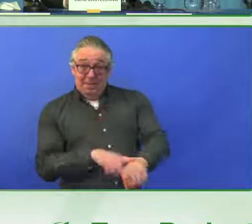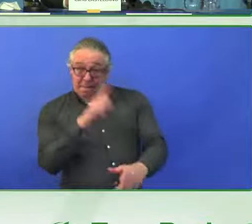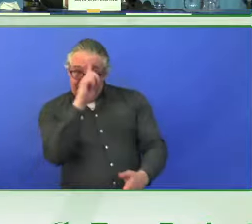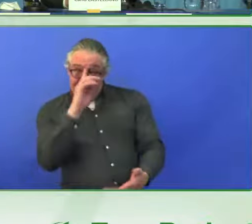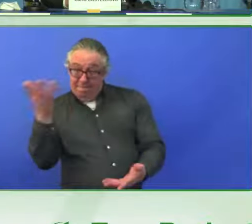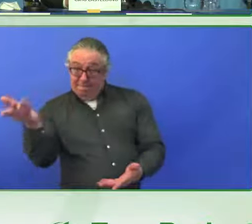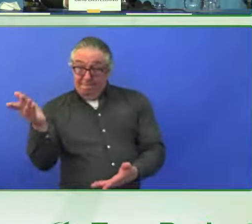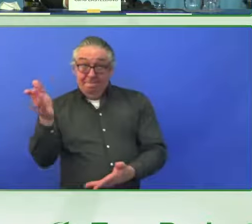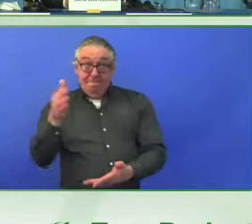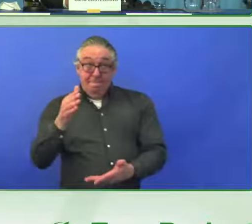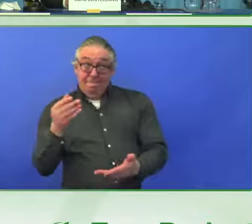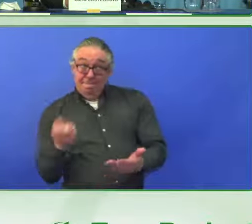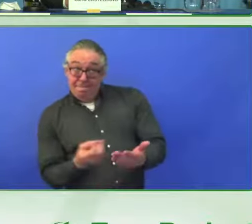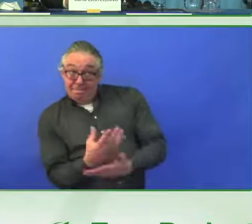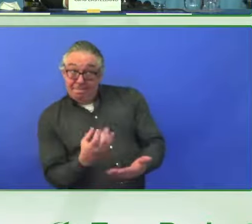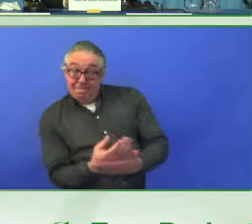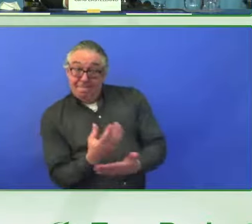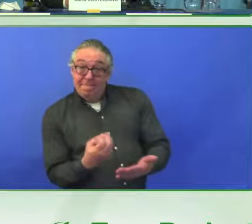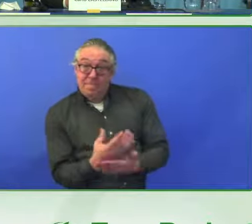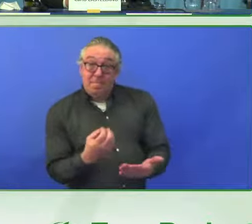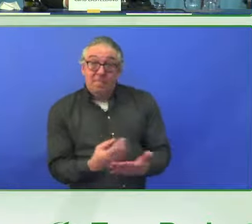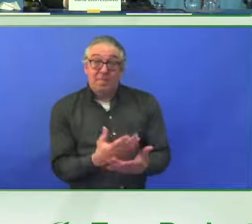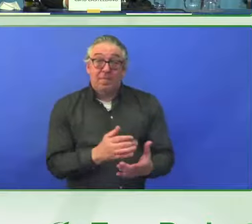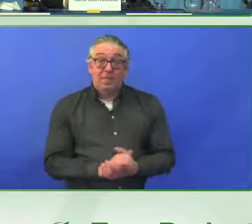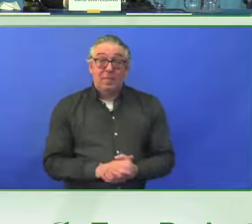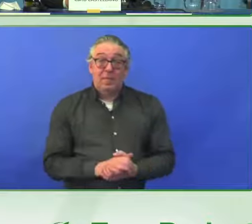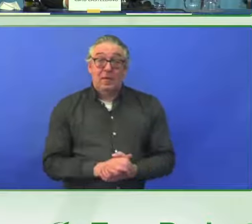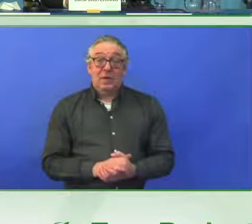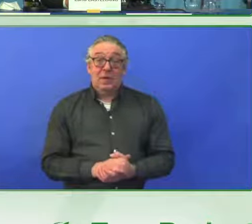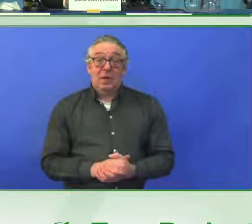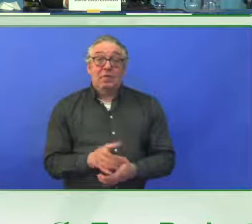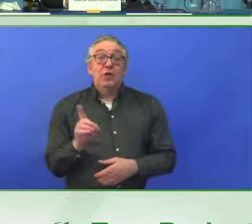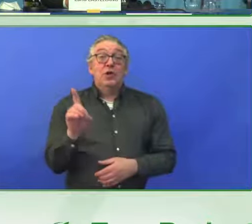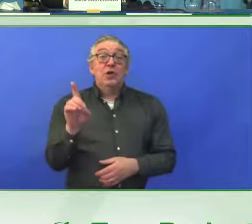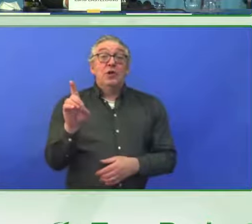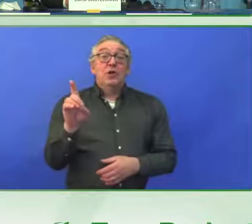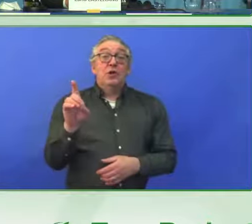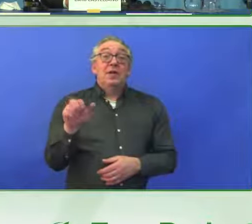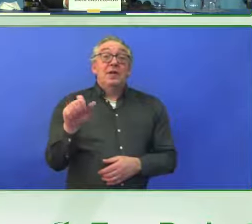manage the database of a local user and